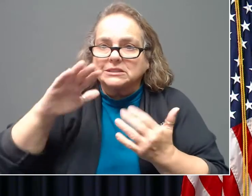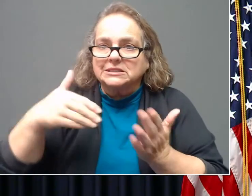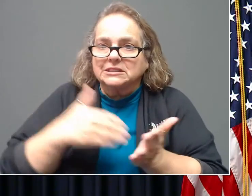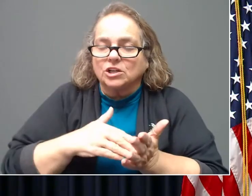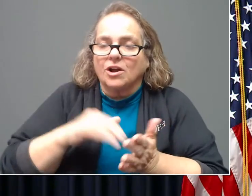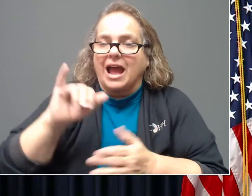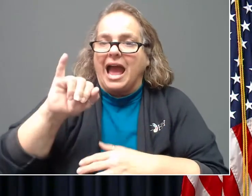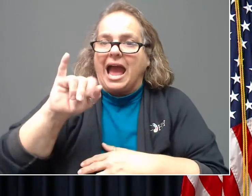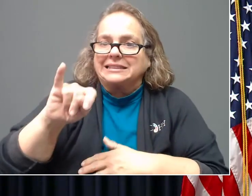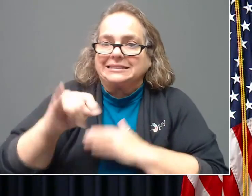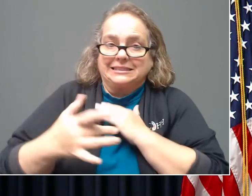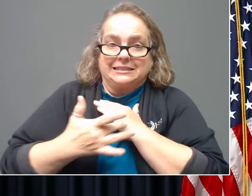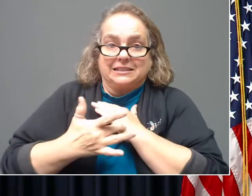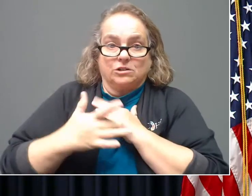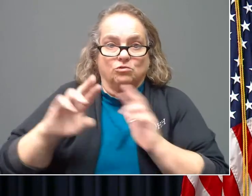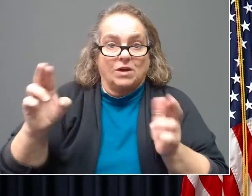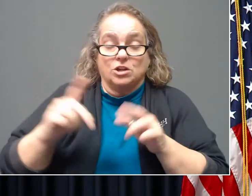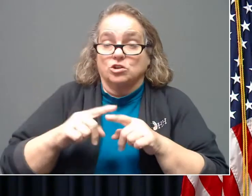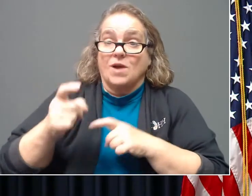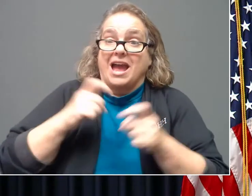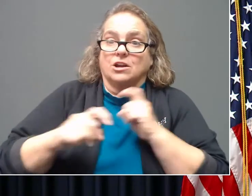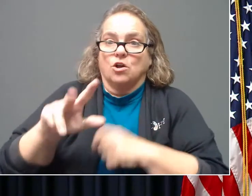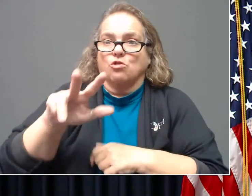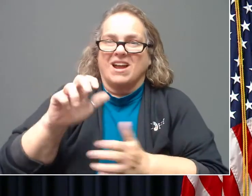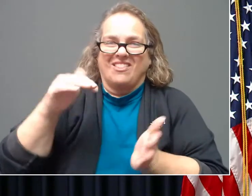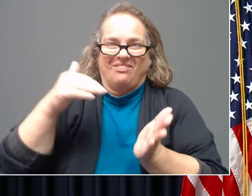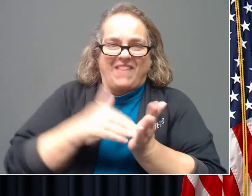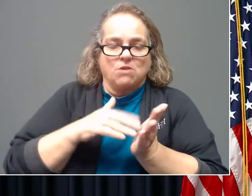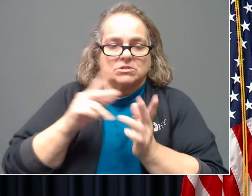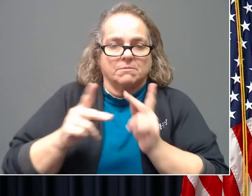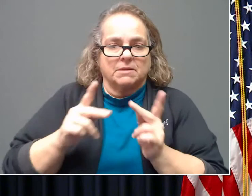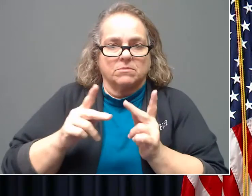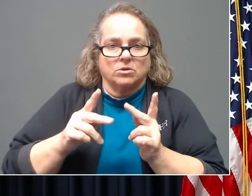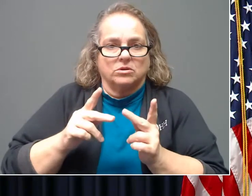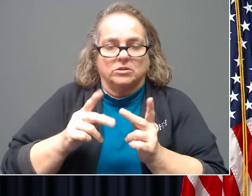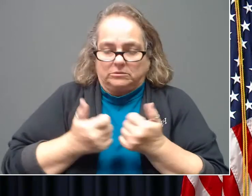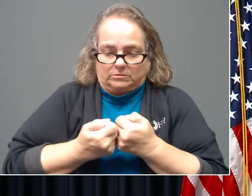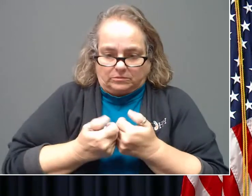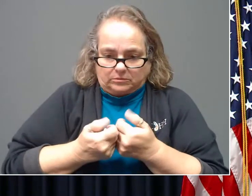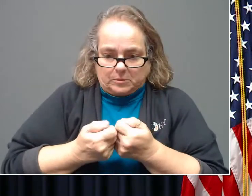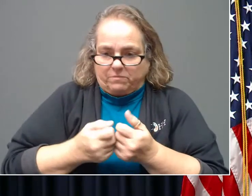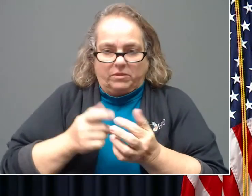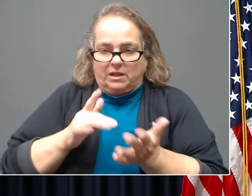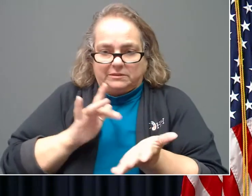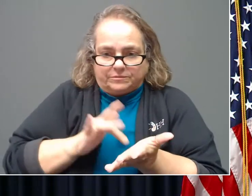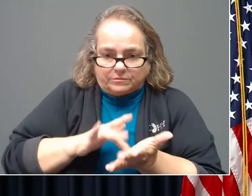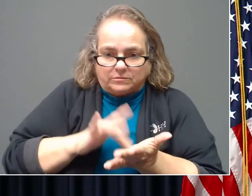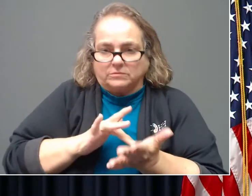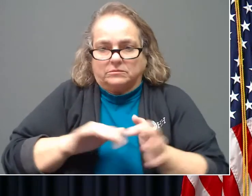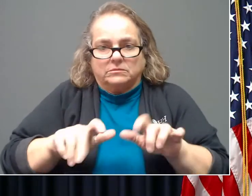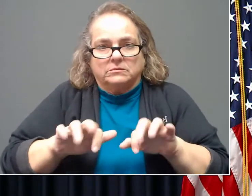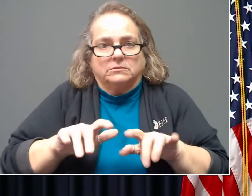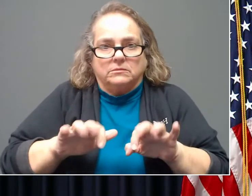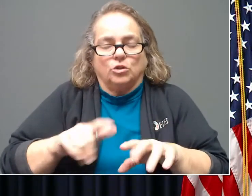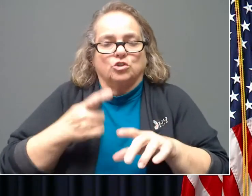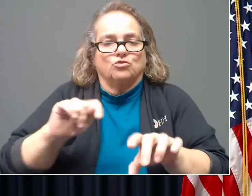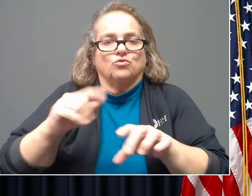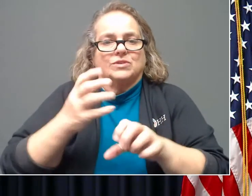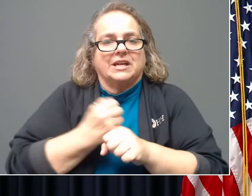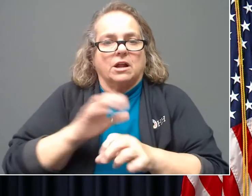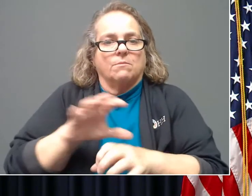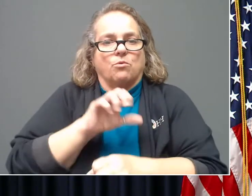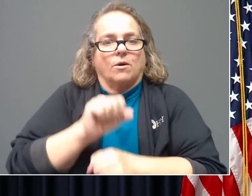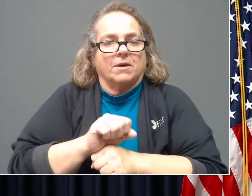infrastructure to handle 300,000 people getting on and trying to book an appointment in the first 30 minutes and your system not